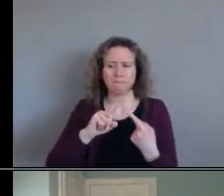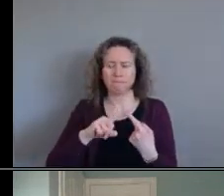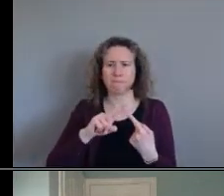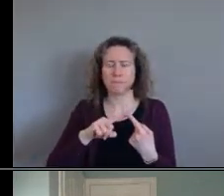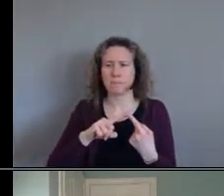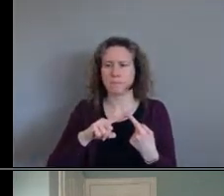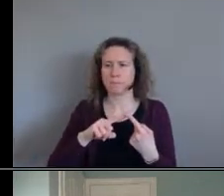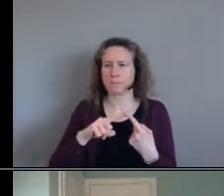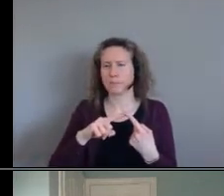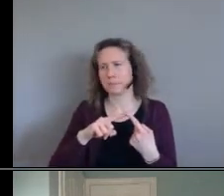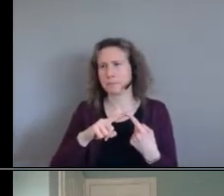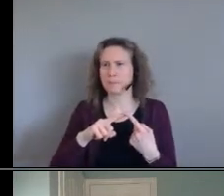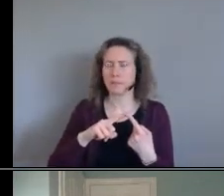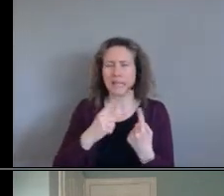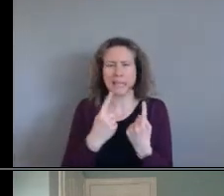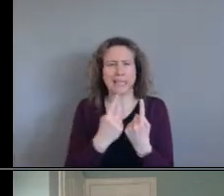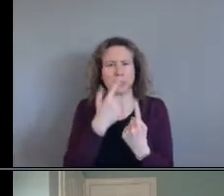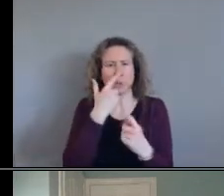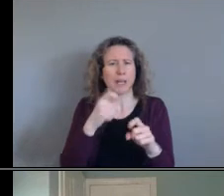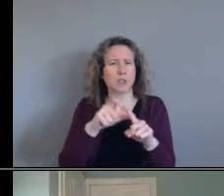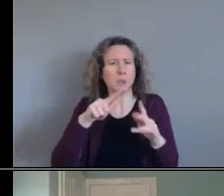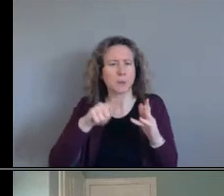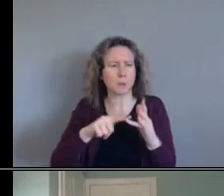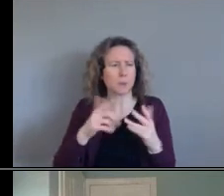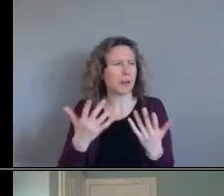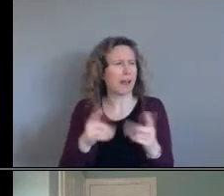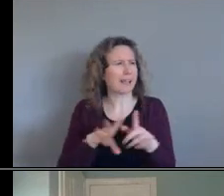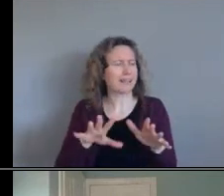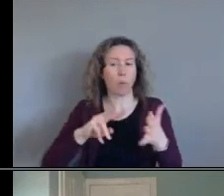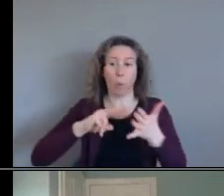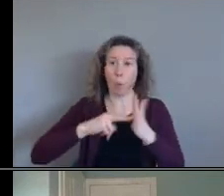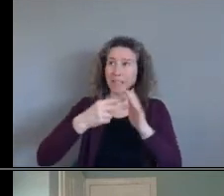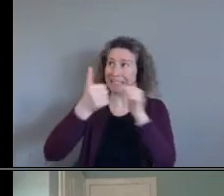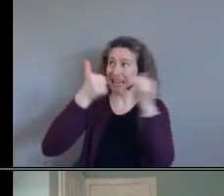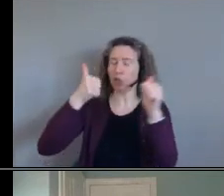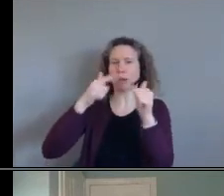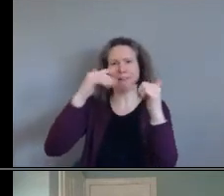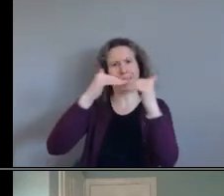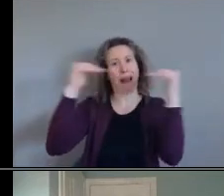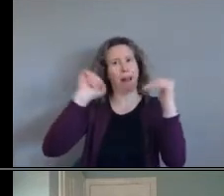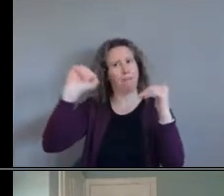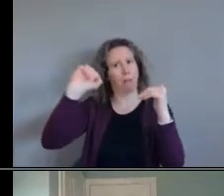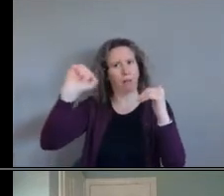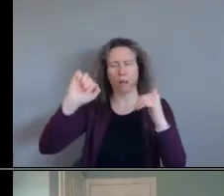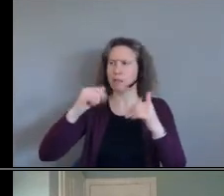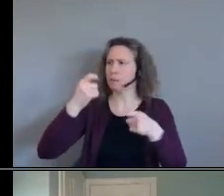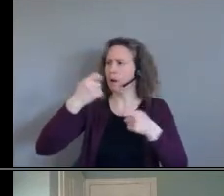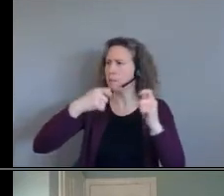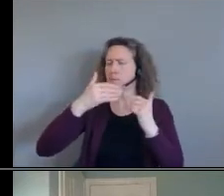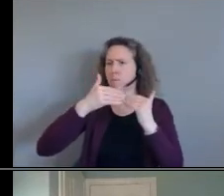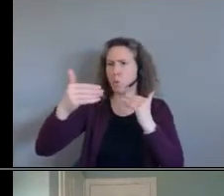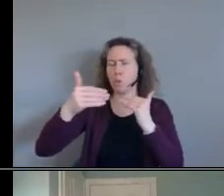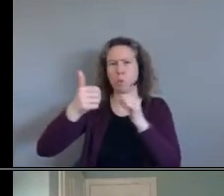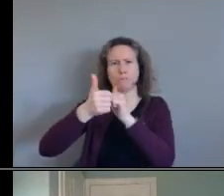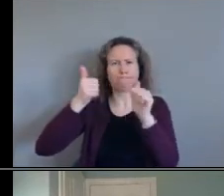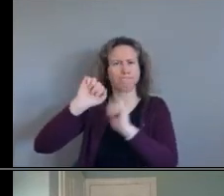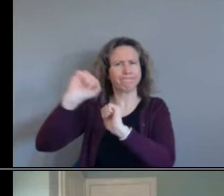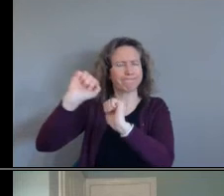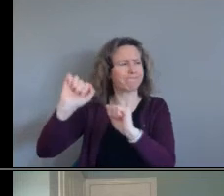there's things that can be done at the level of organisation. You know, so a more inclusive organisation might be one,